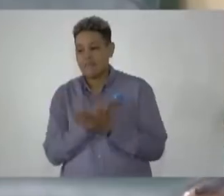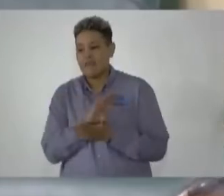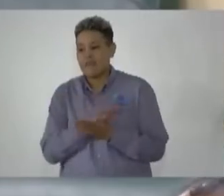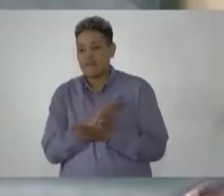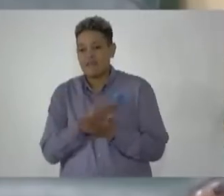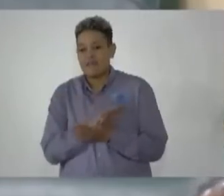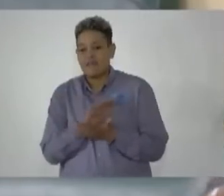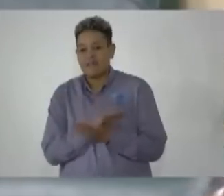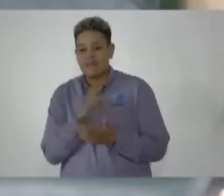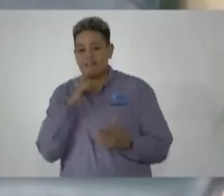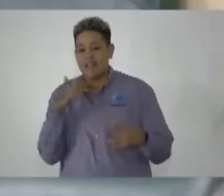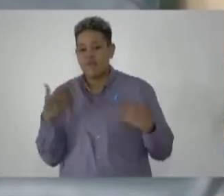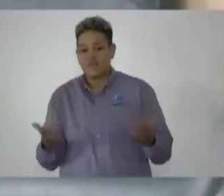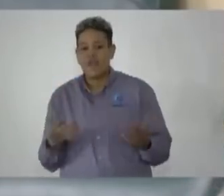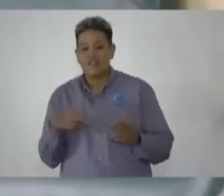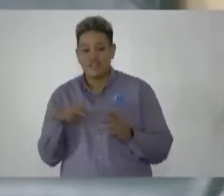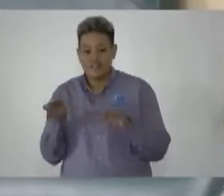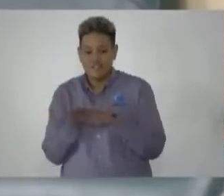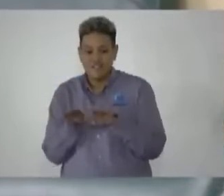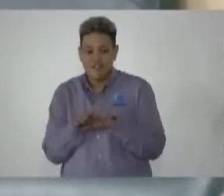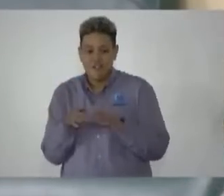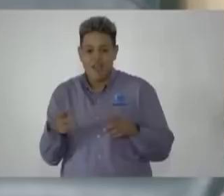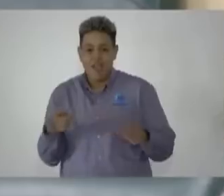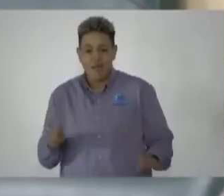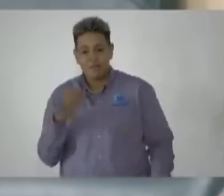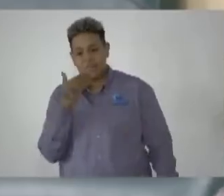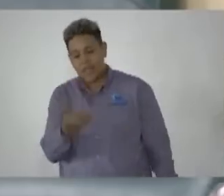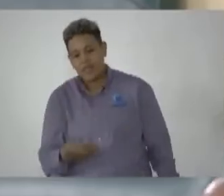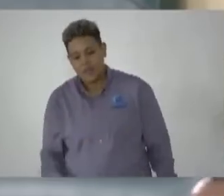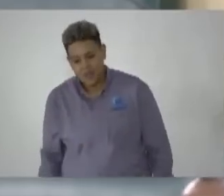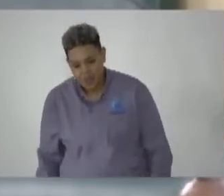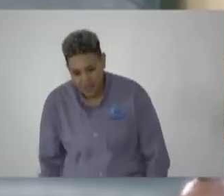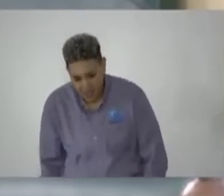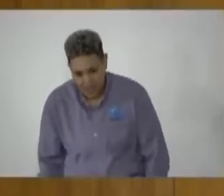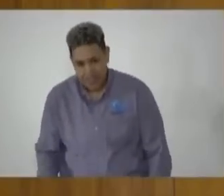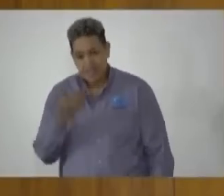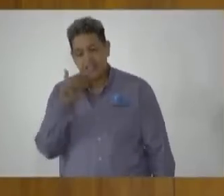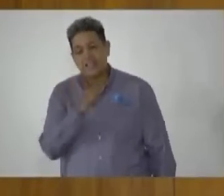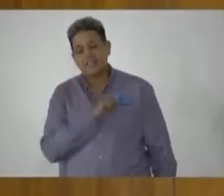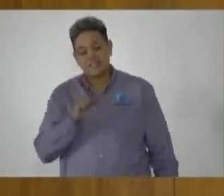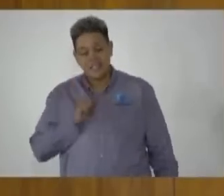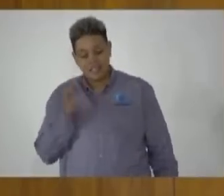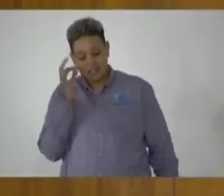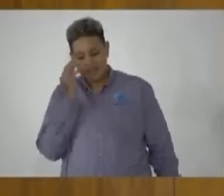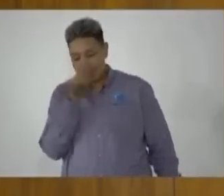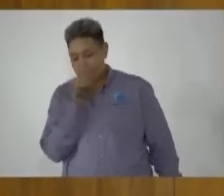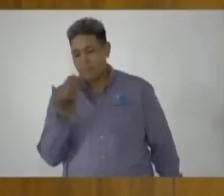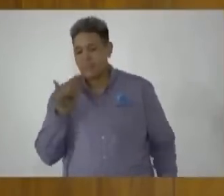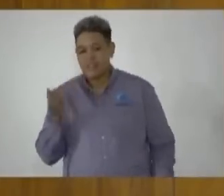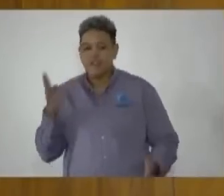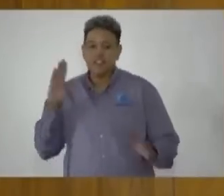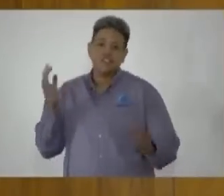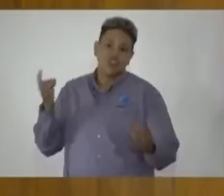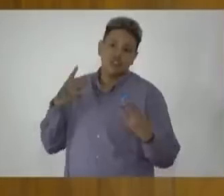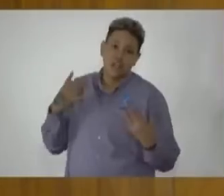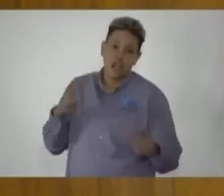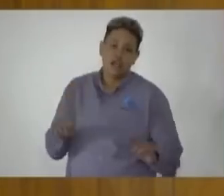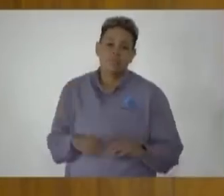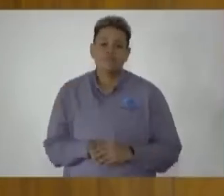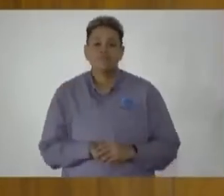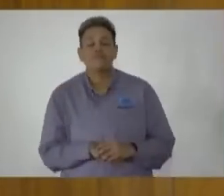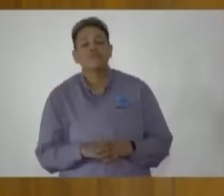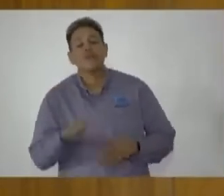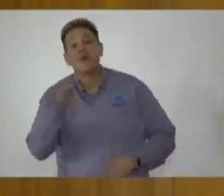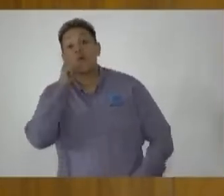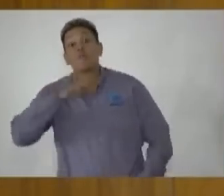I was on the floor. Okay, thank you. Thank you. Go ahead, Senator Morris. Thank you for bringing that to our attention. So, Madam